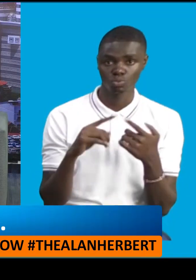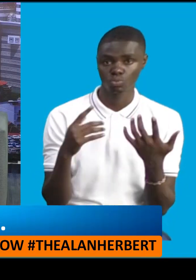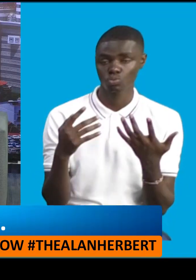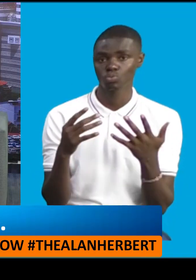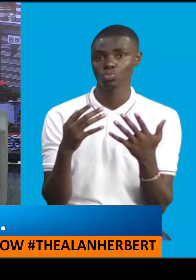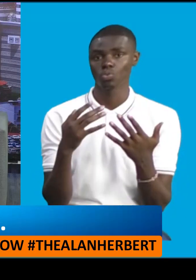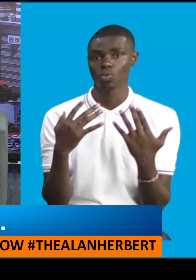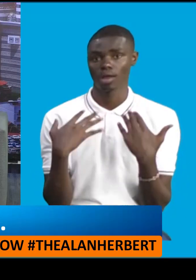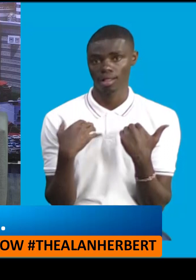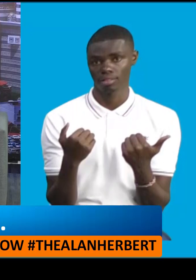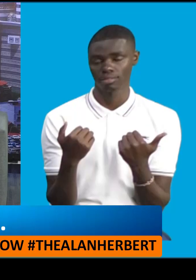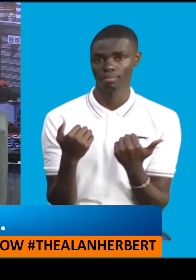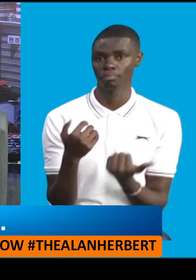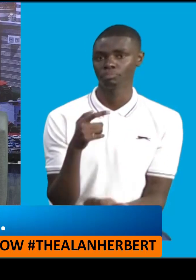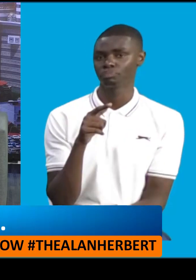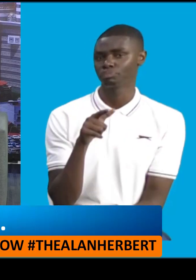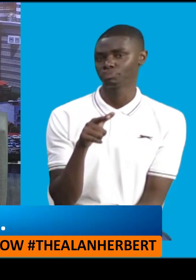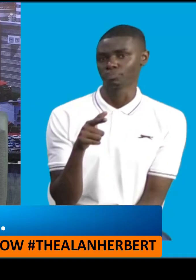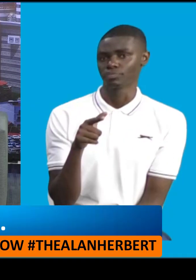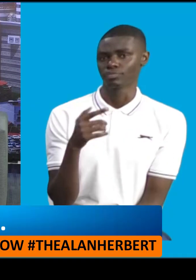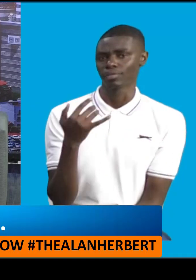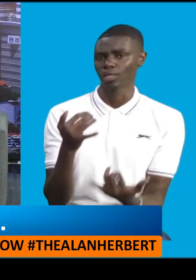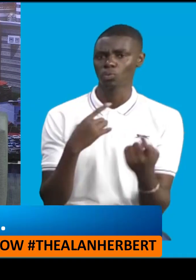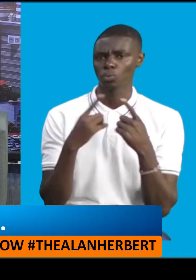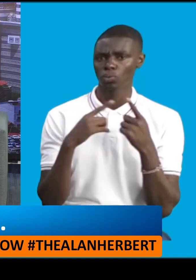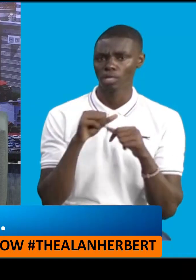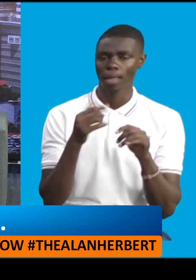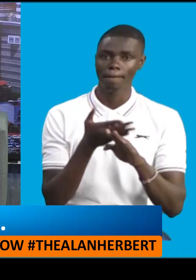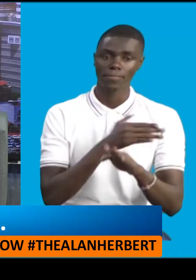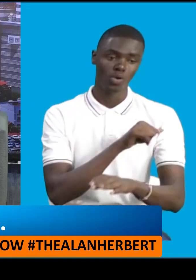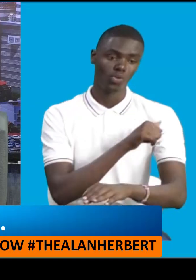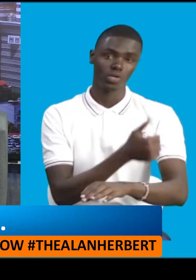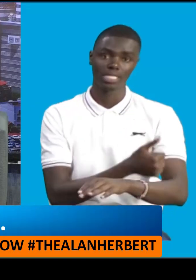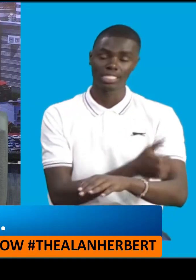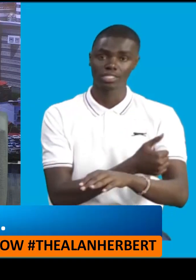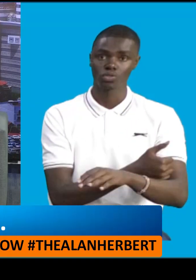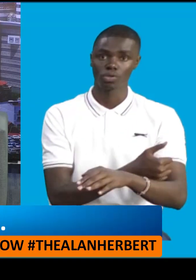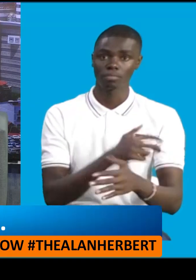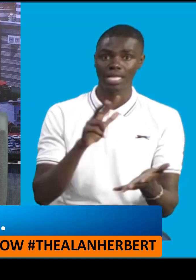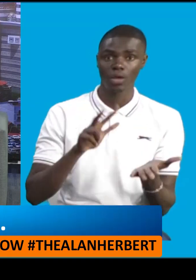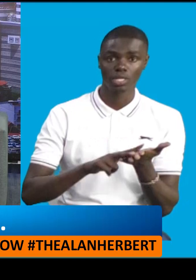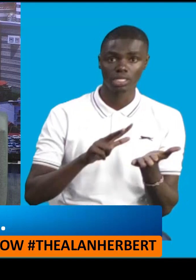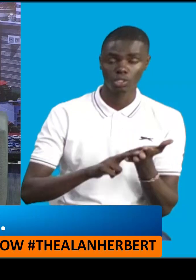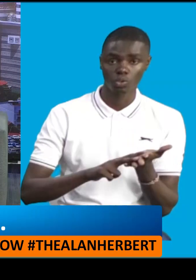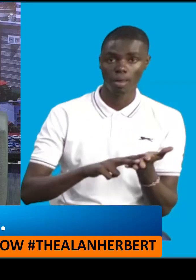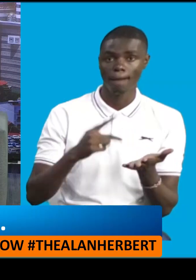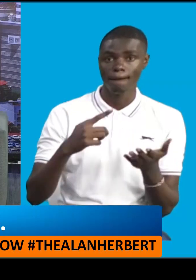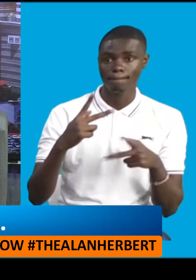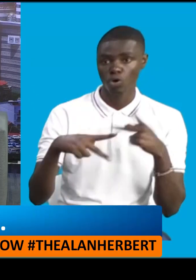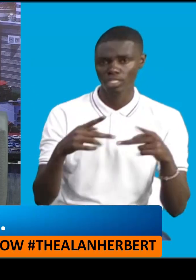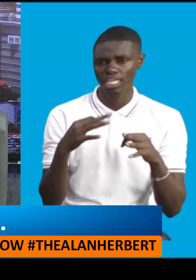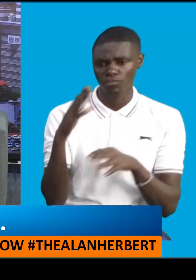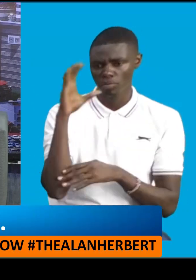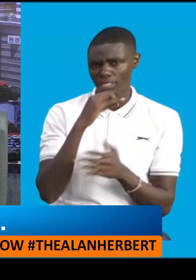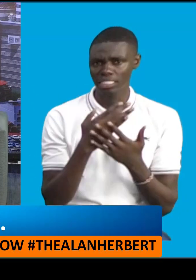to do with health. I know, Madam Otele, we are supposed now to be talking about pre-authorization processes, Yes. but just in case there is